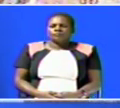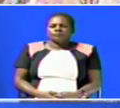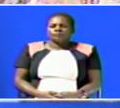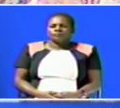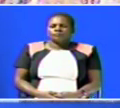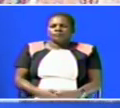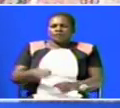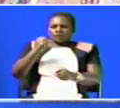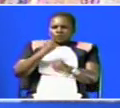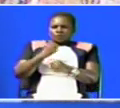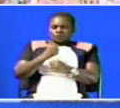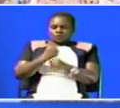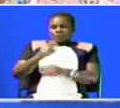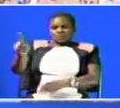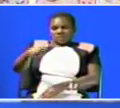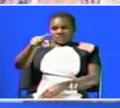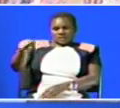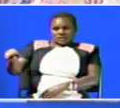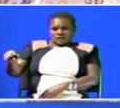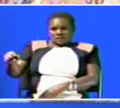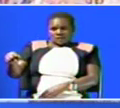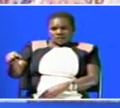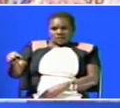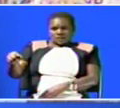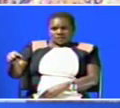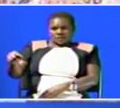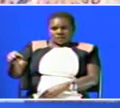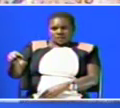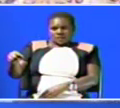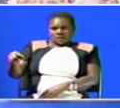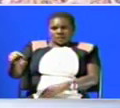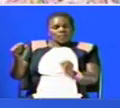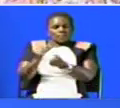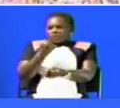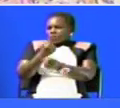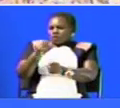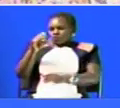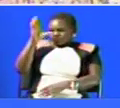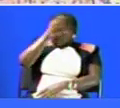He committed a criminal offense. No, he cannot, but he cannot escape.